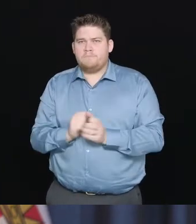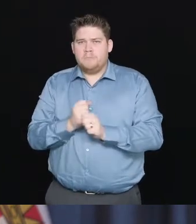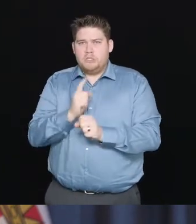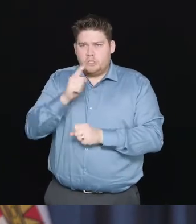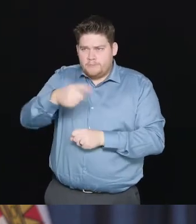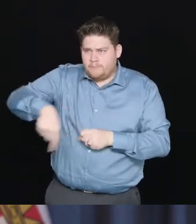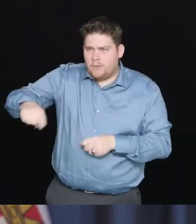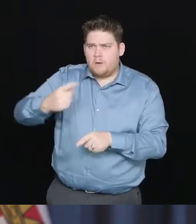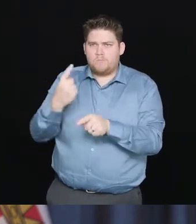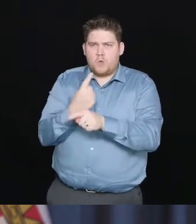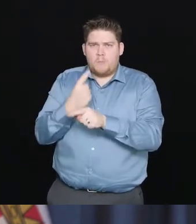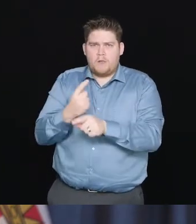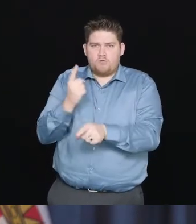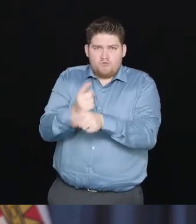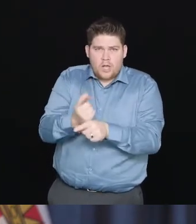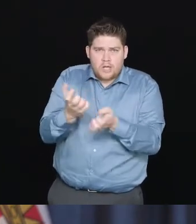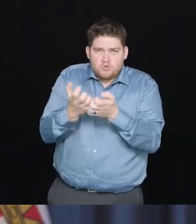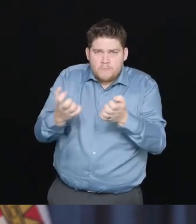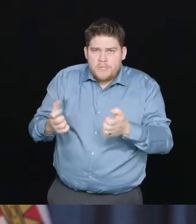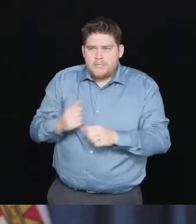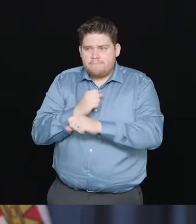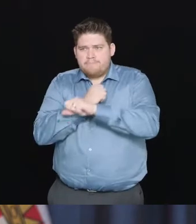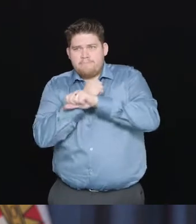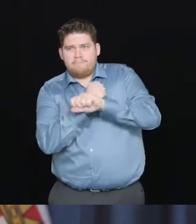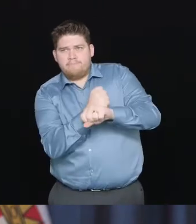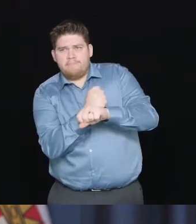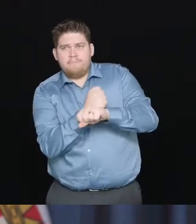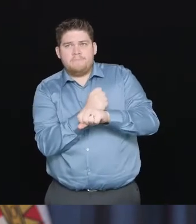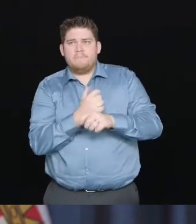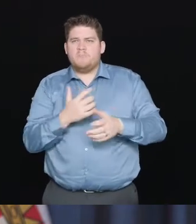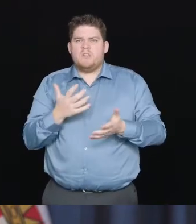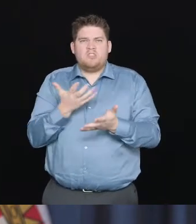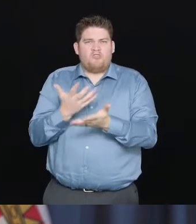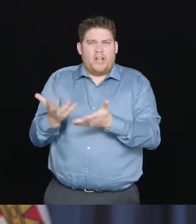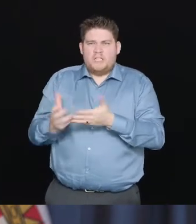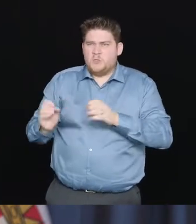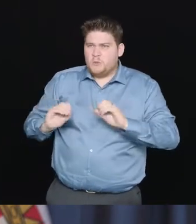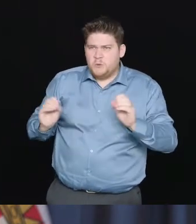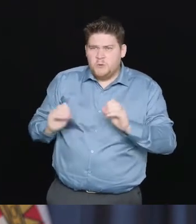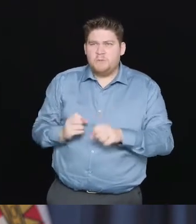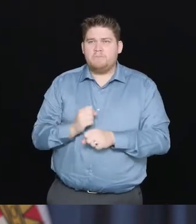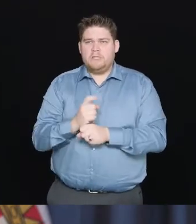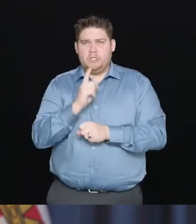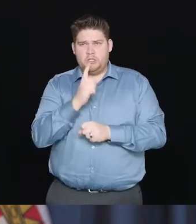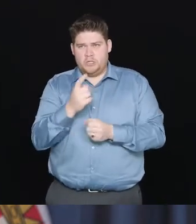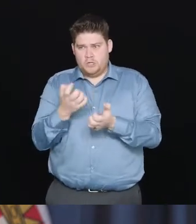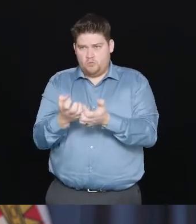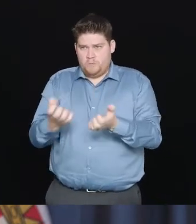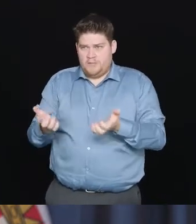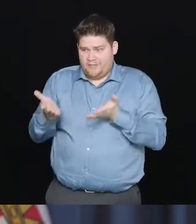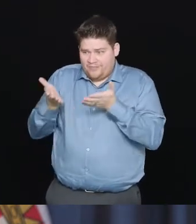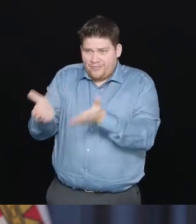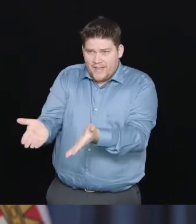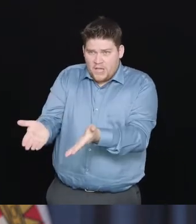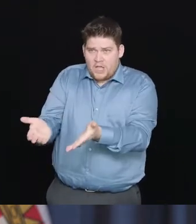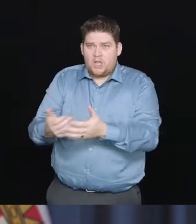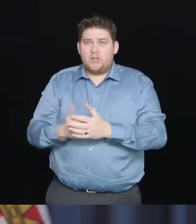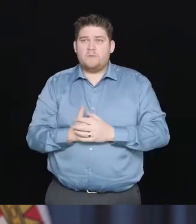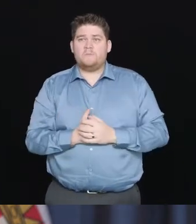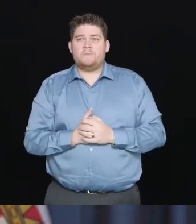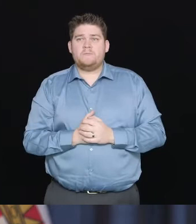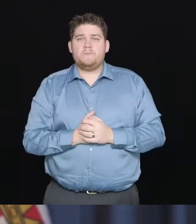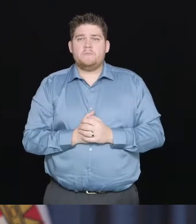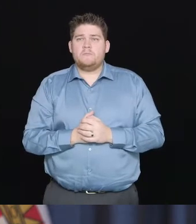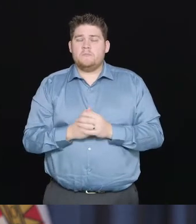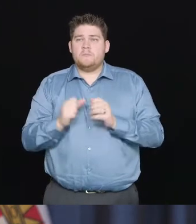that the equipment is there and in place and prepared and can be moved around quickly for the needs of our teams